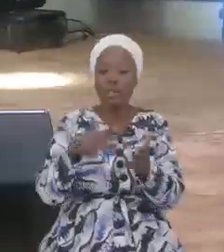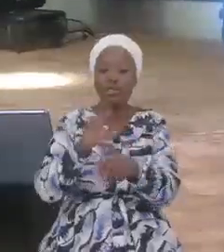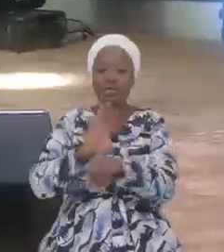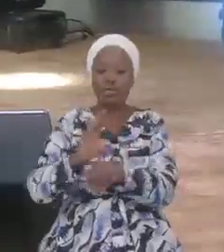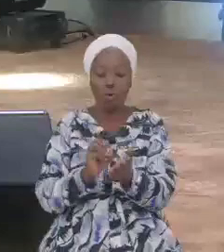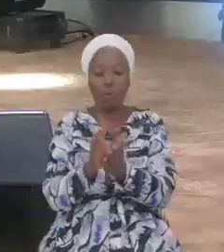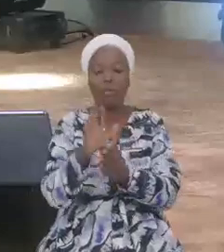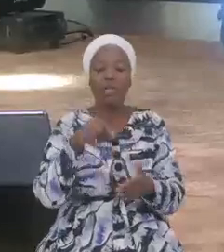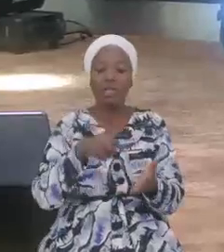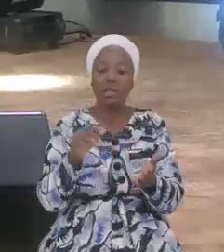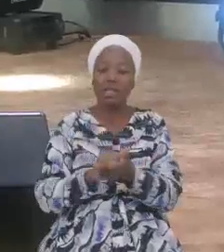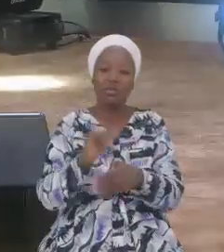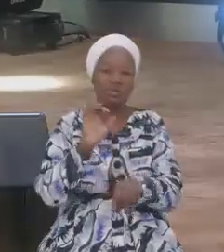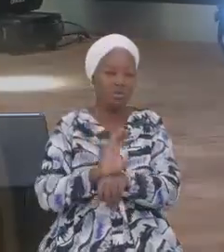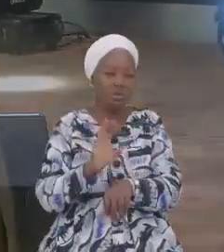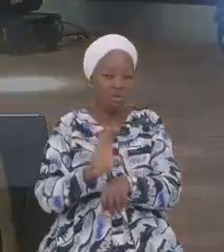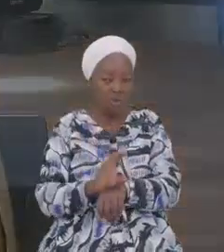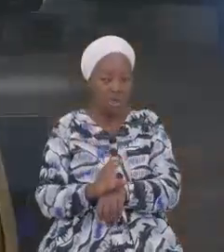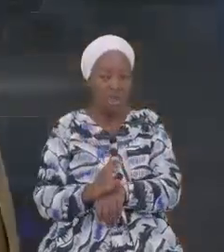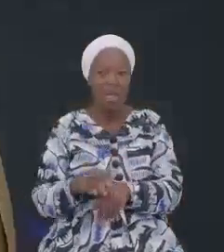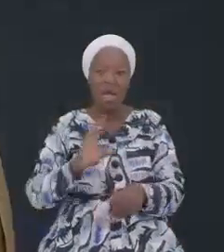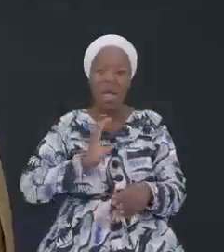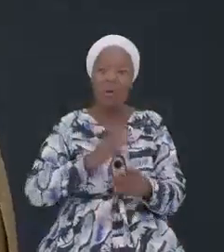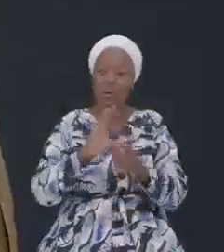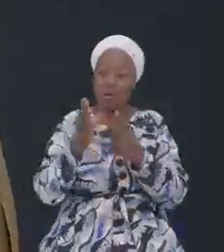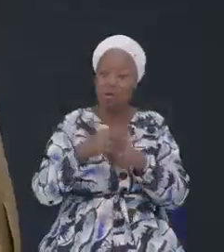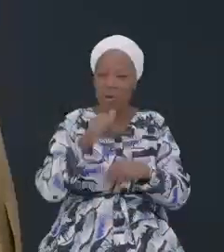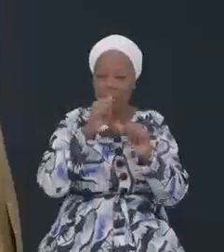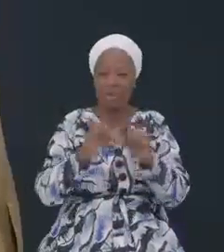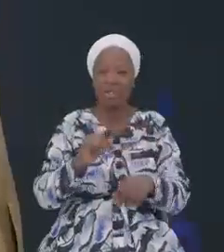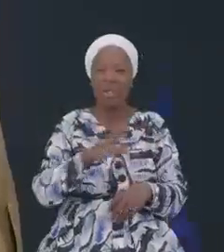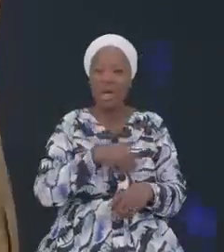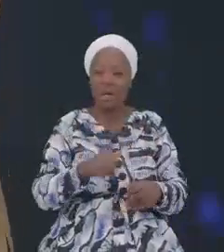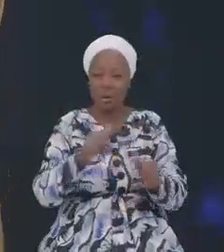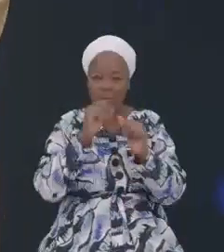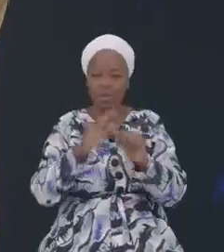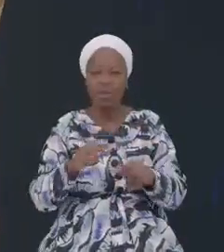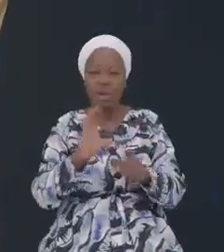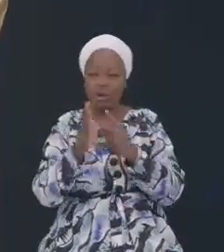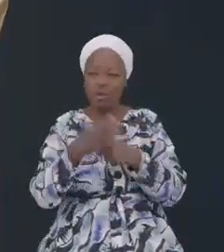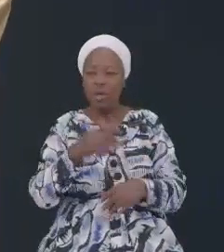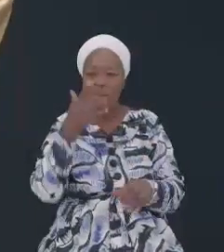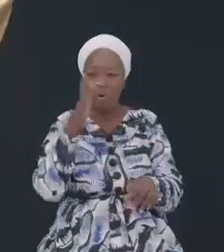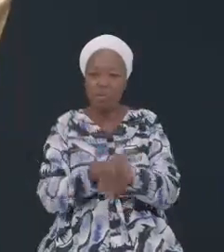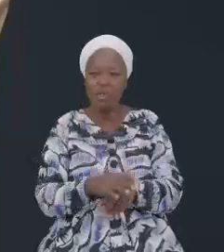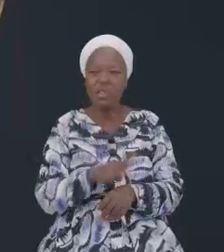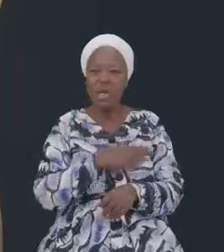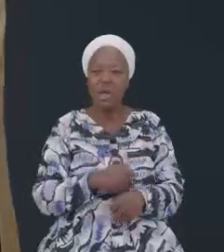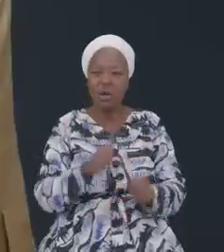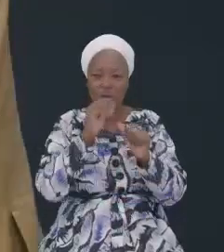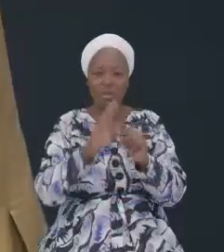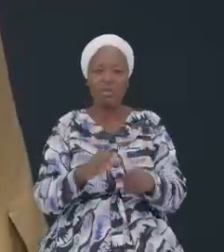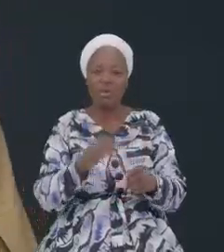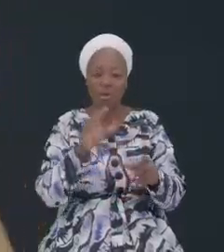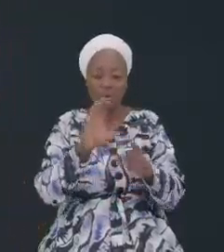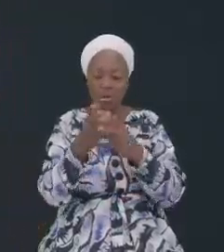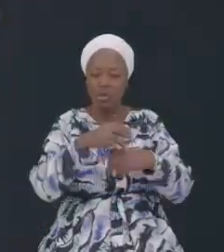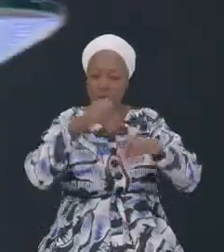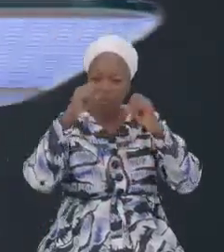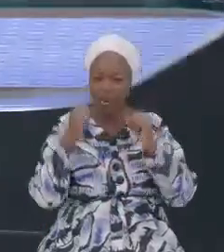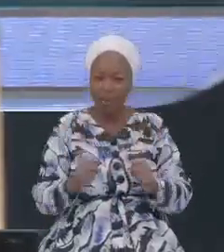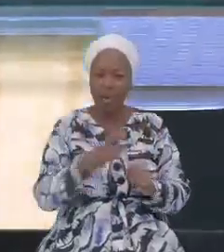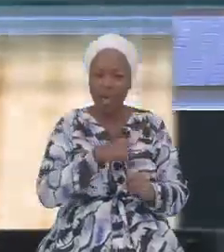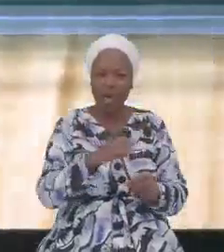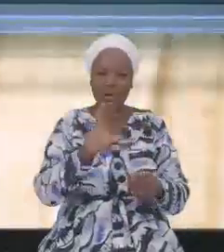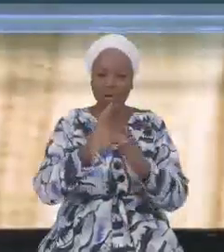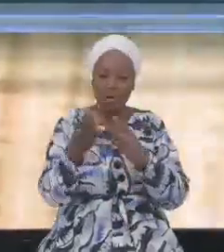copying that church. Our blessing, conditional blessing, conditional promise, conditional power, and